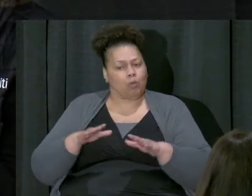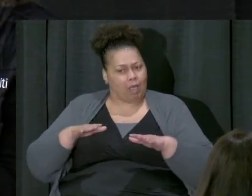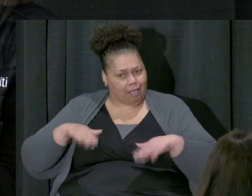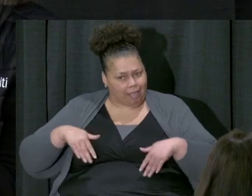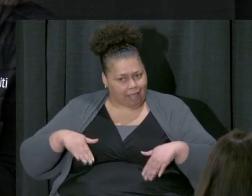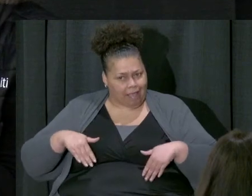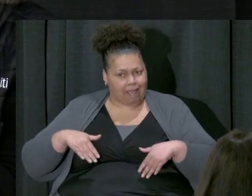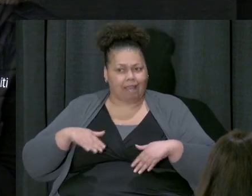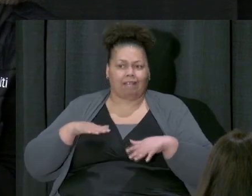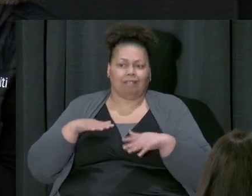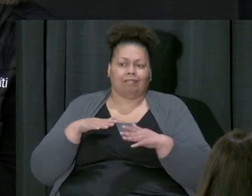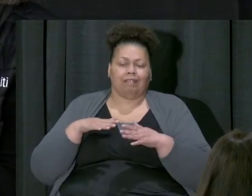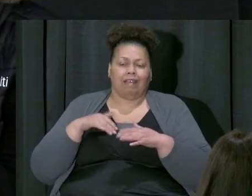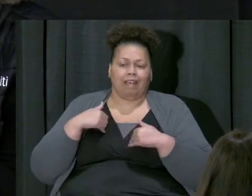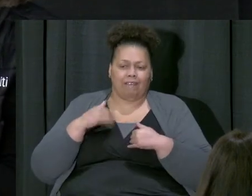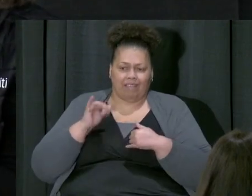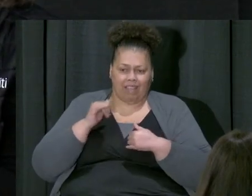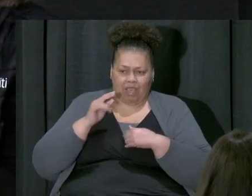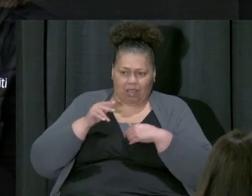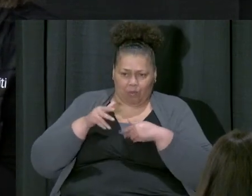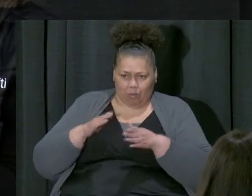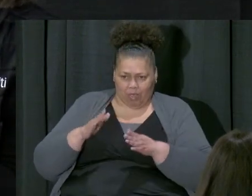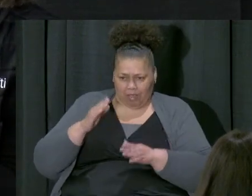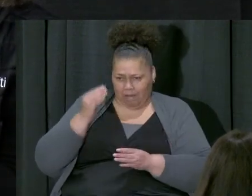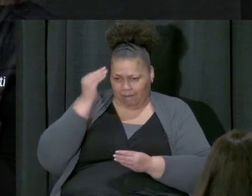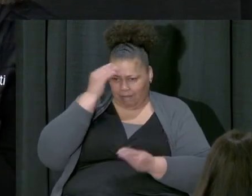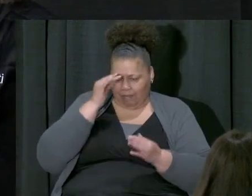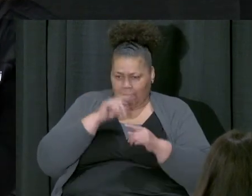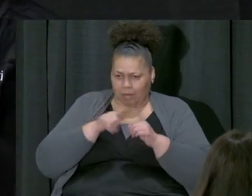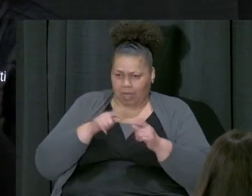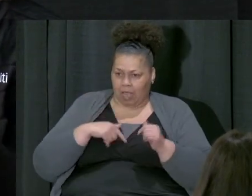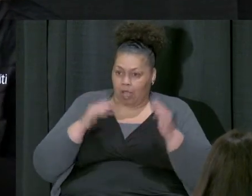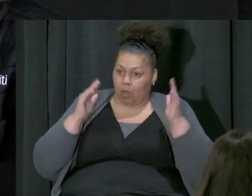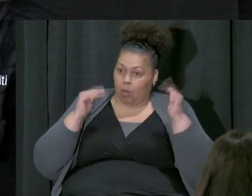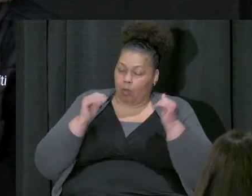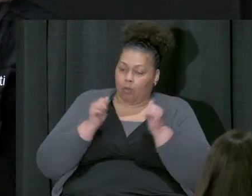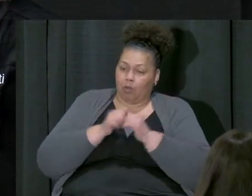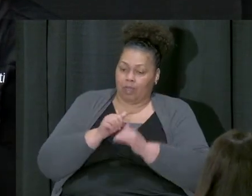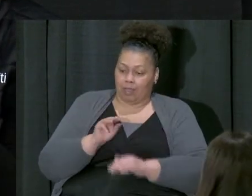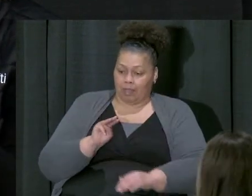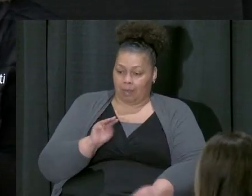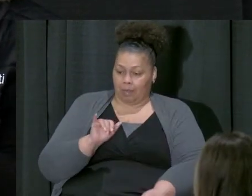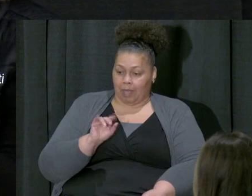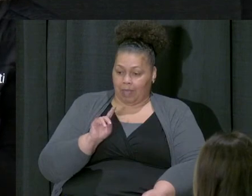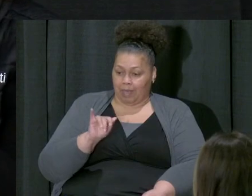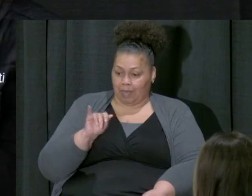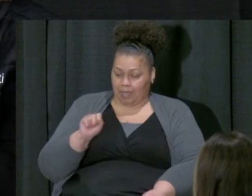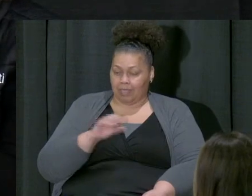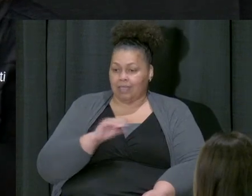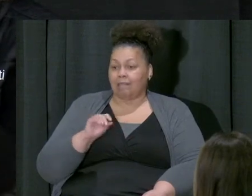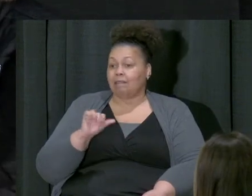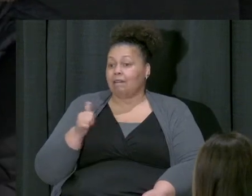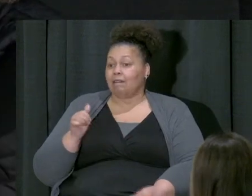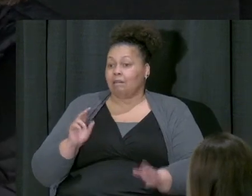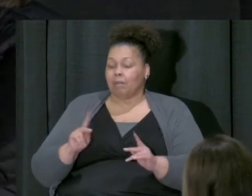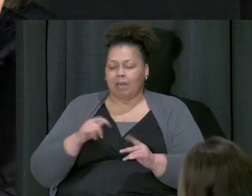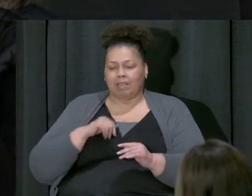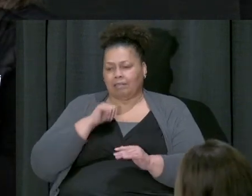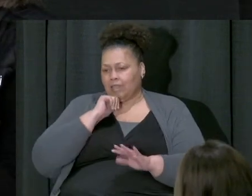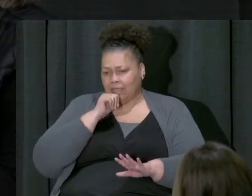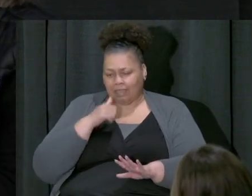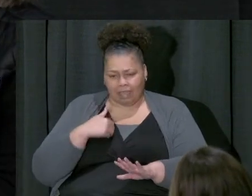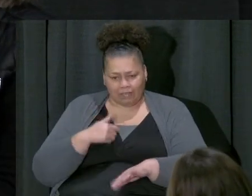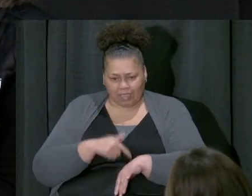hope that with the work of MIDIS and all the other people, I didn't have time to